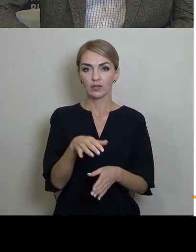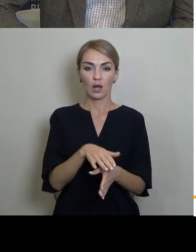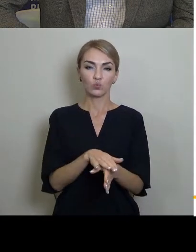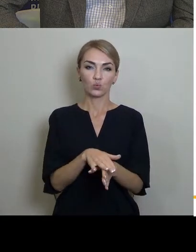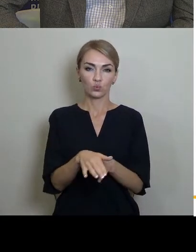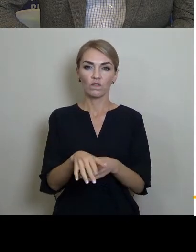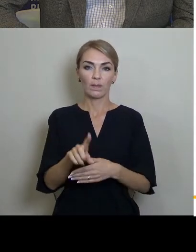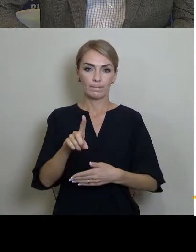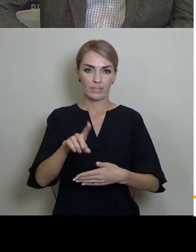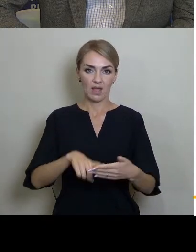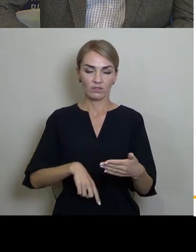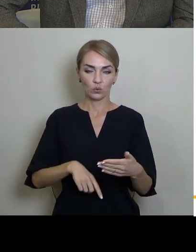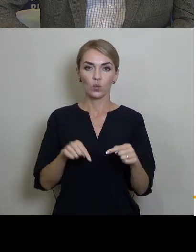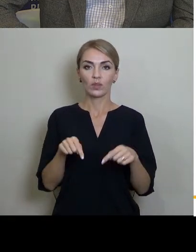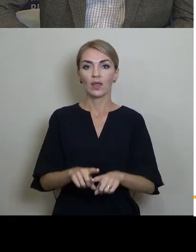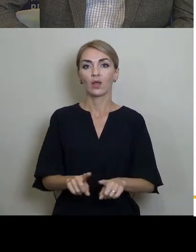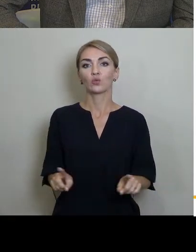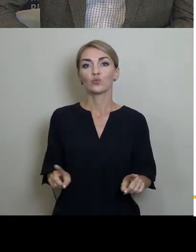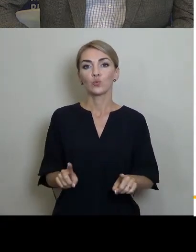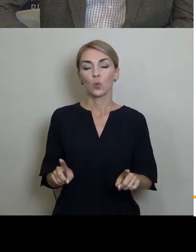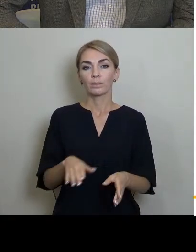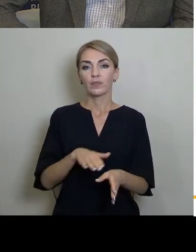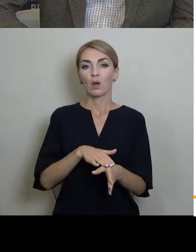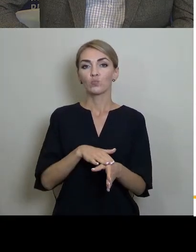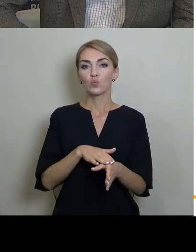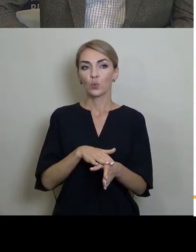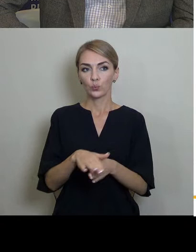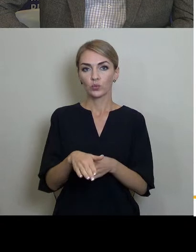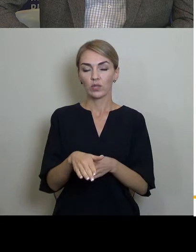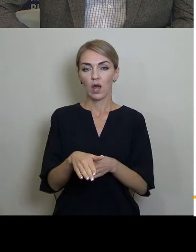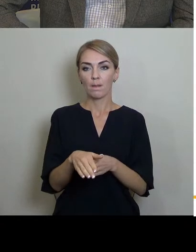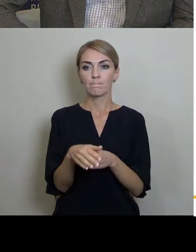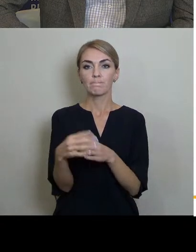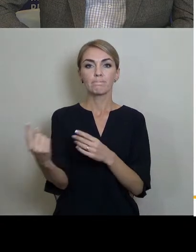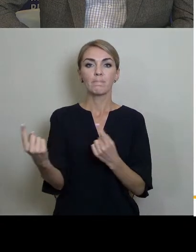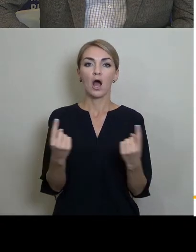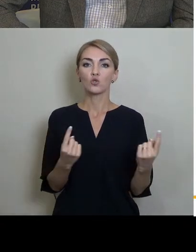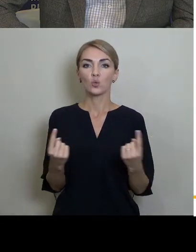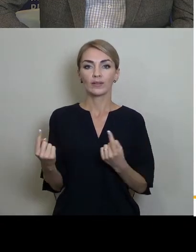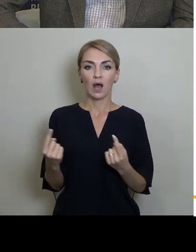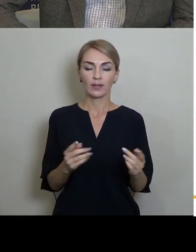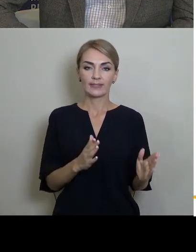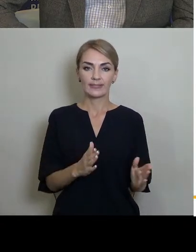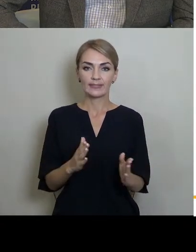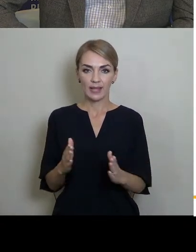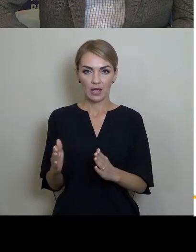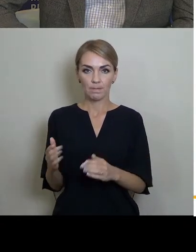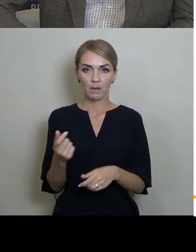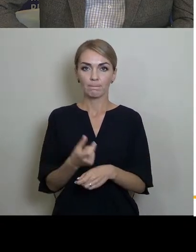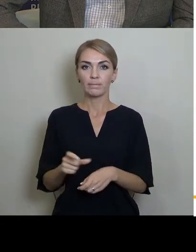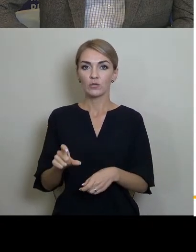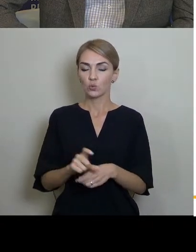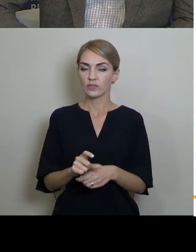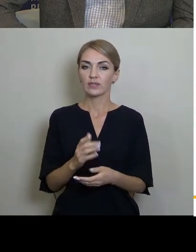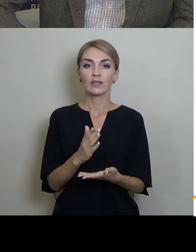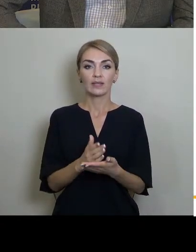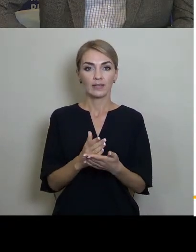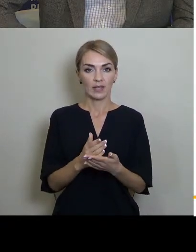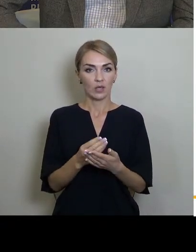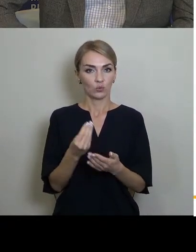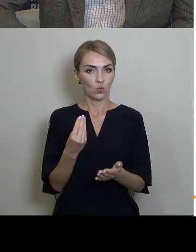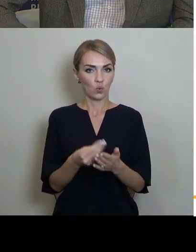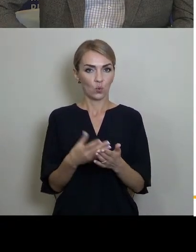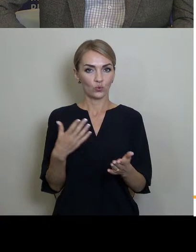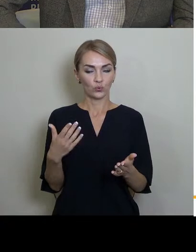only thing we can tell for sure that the absolute majority system is